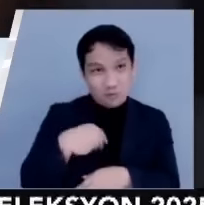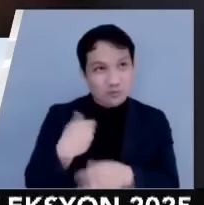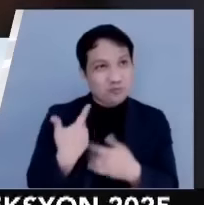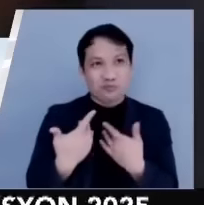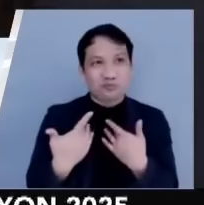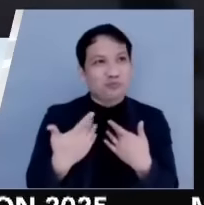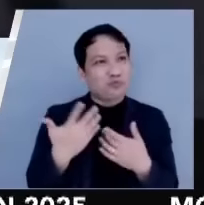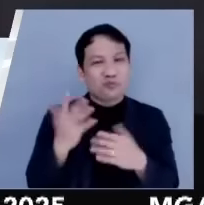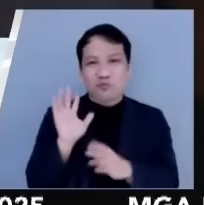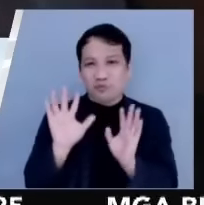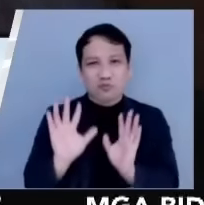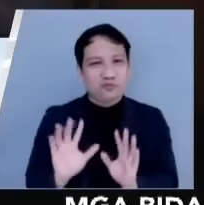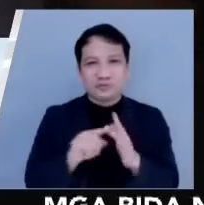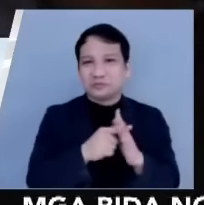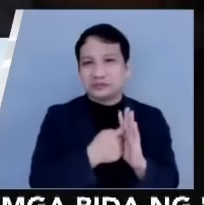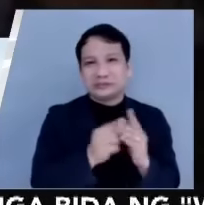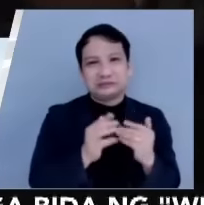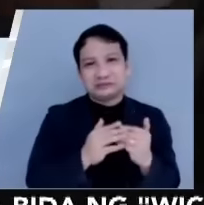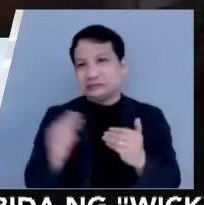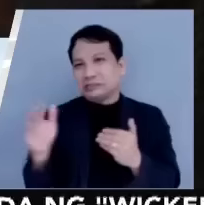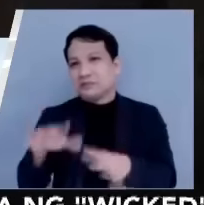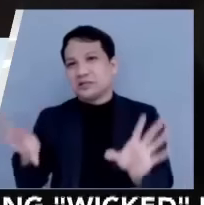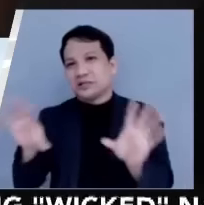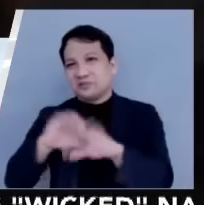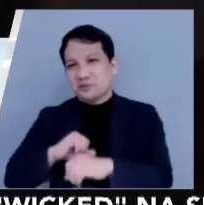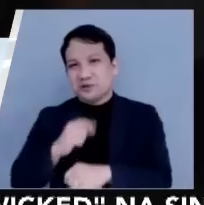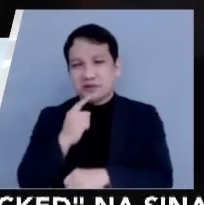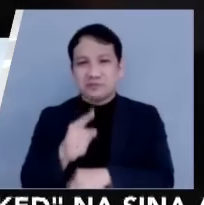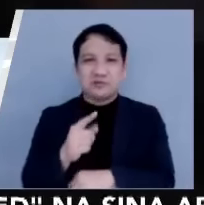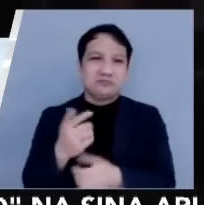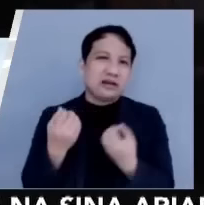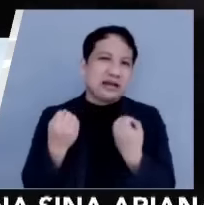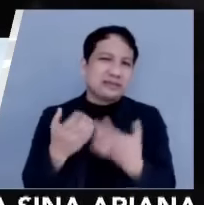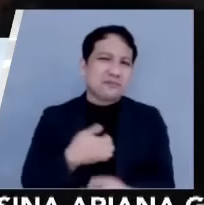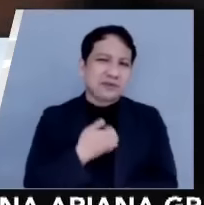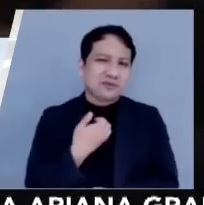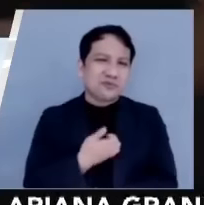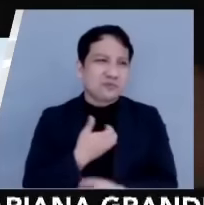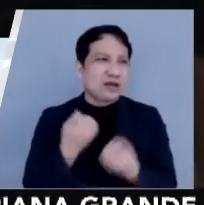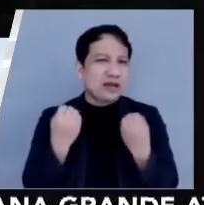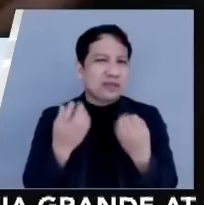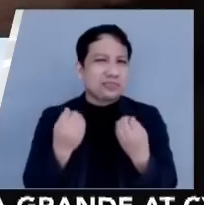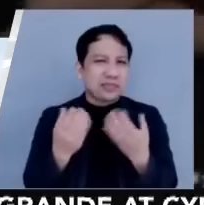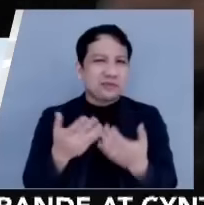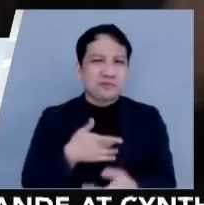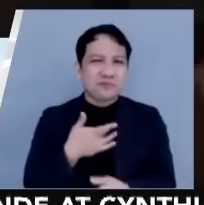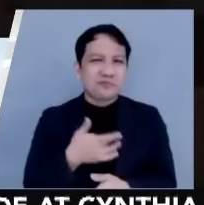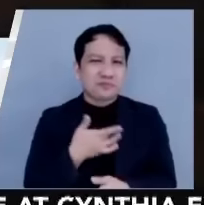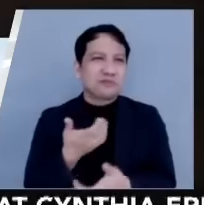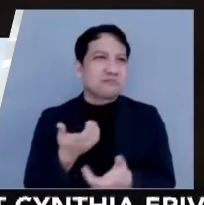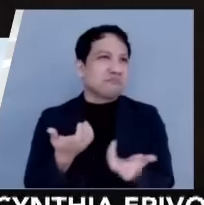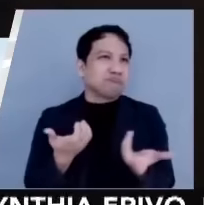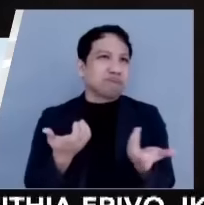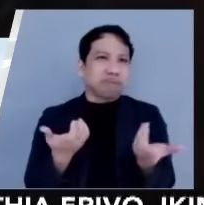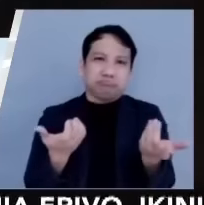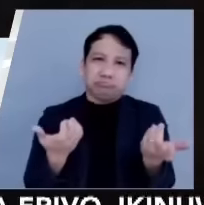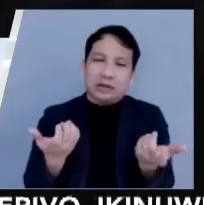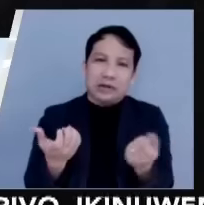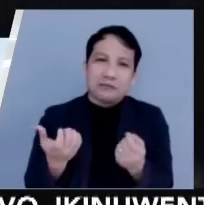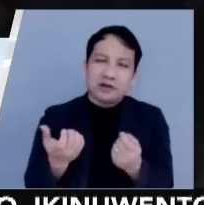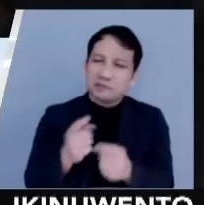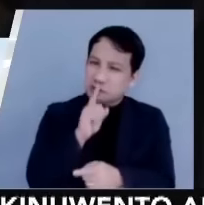to finish. It was a roller coaster of emotions. Lahat mafe-feel dito. Tapos talagang lalabas